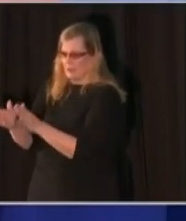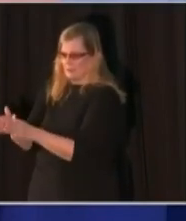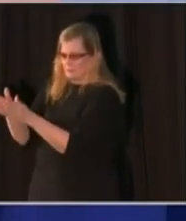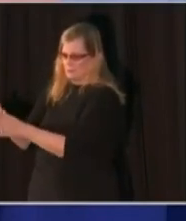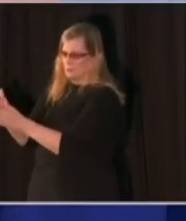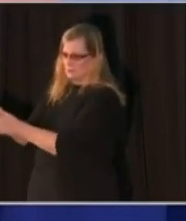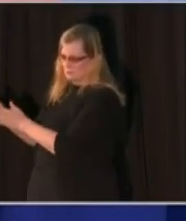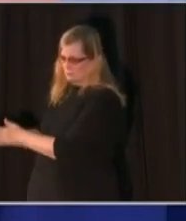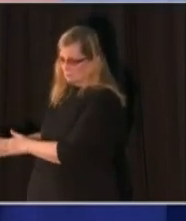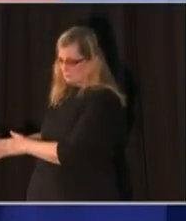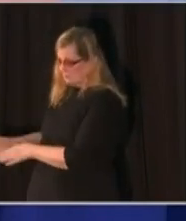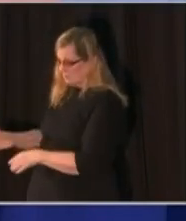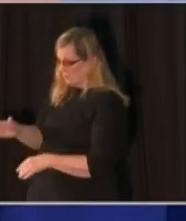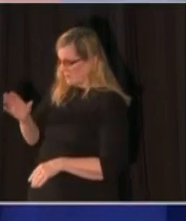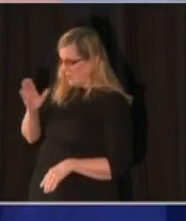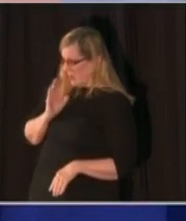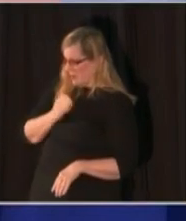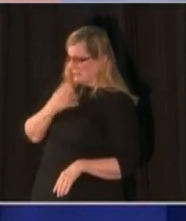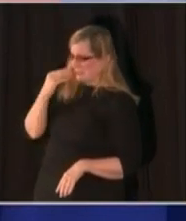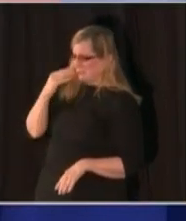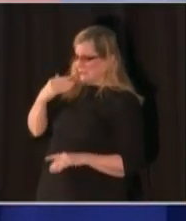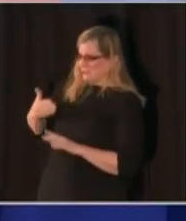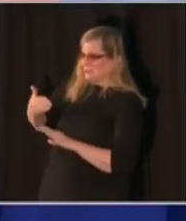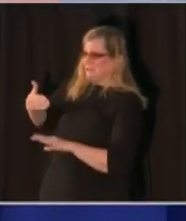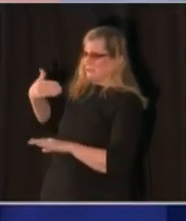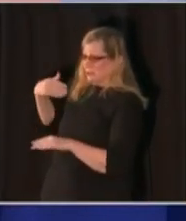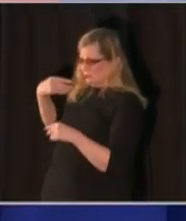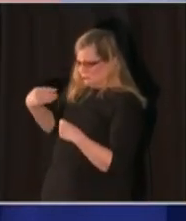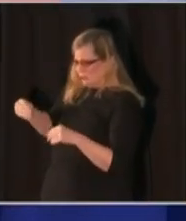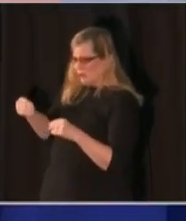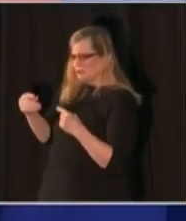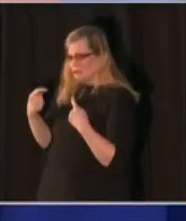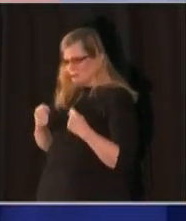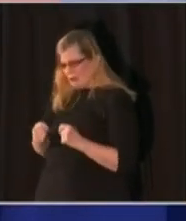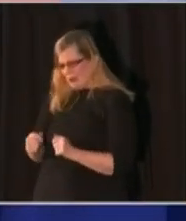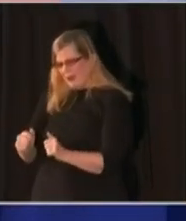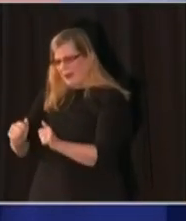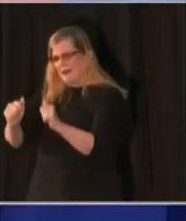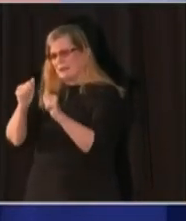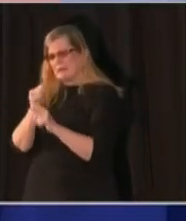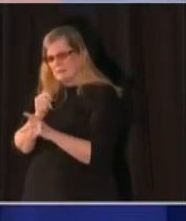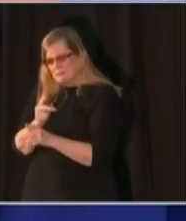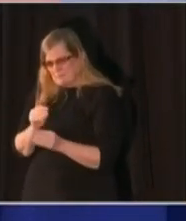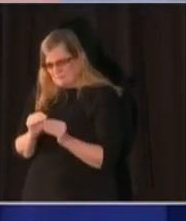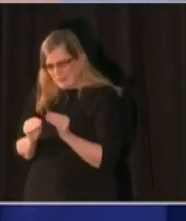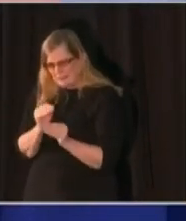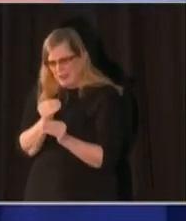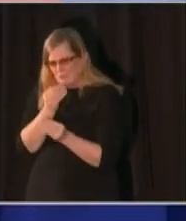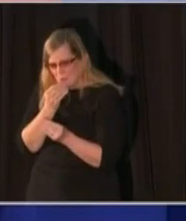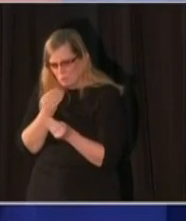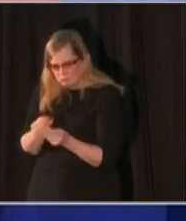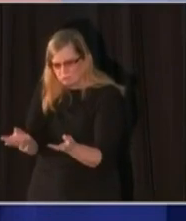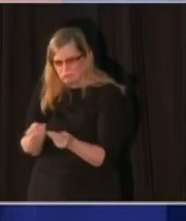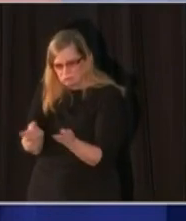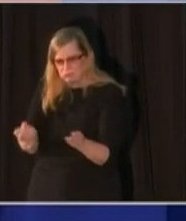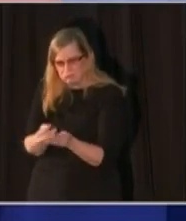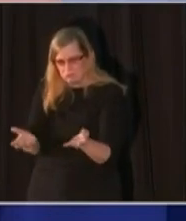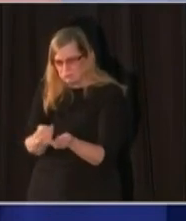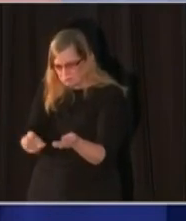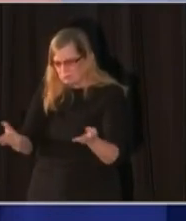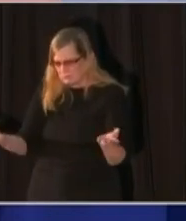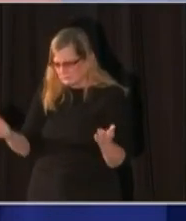operators and workers are trying to keep the flow of food going all across our country, and I expect they'll continue to do that. And do